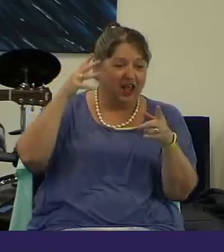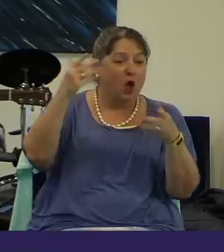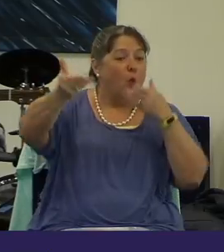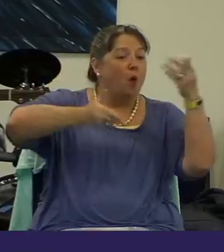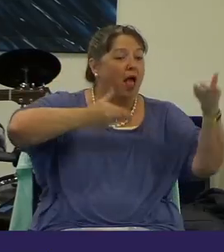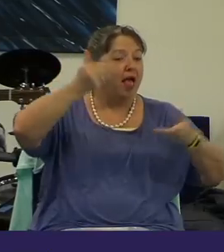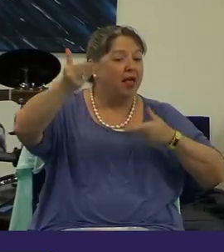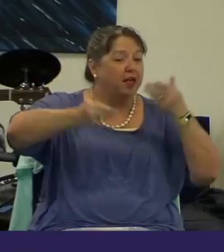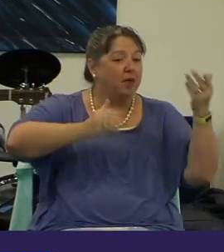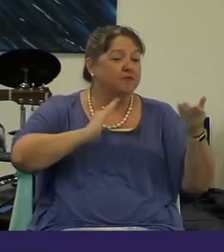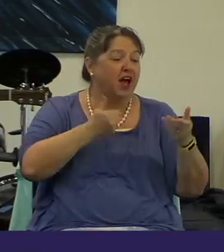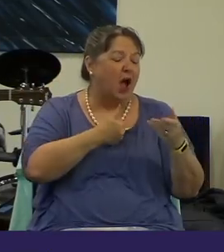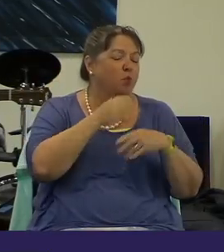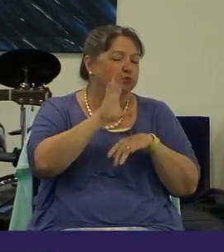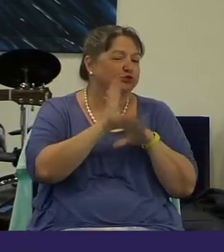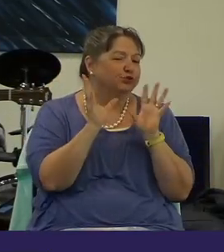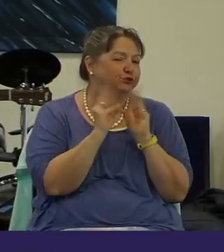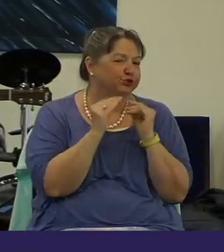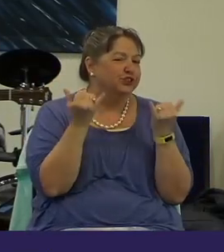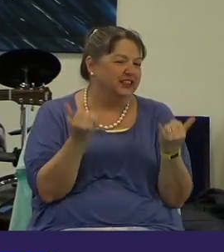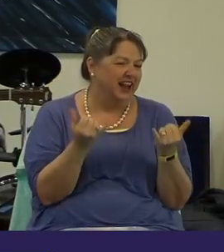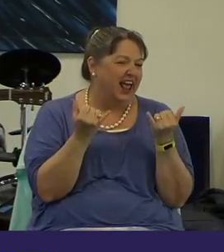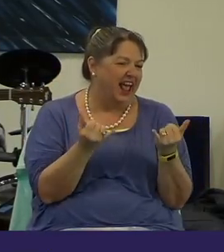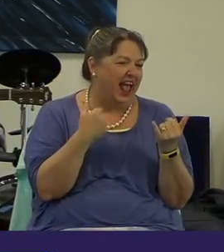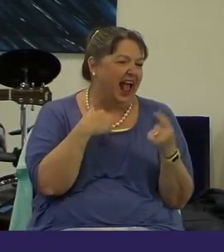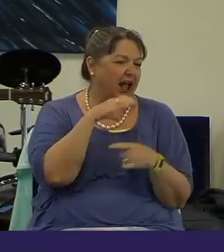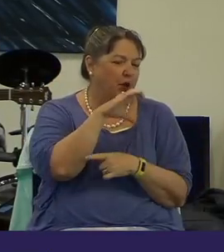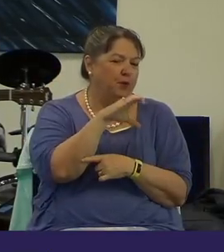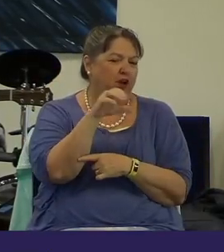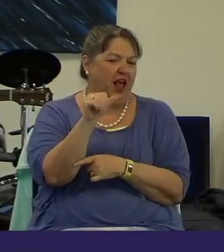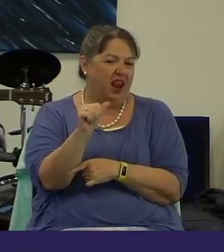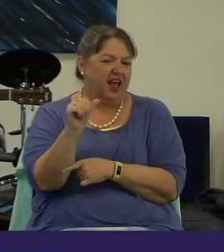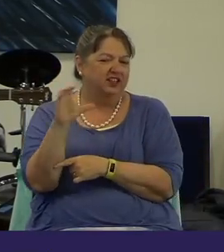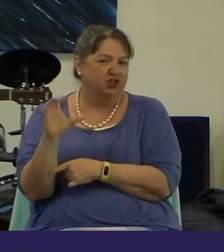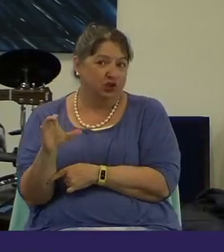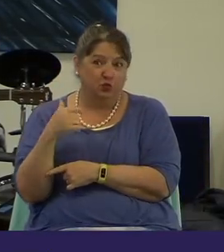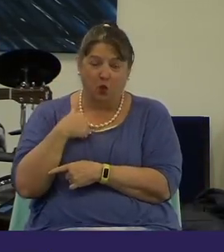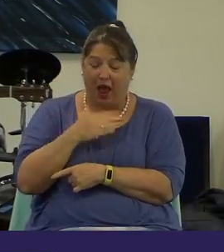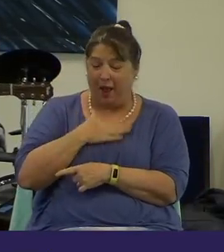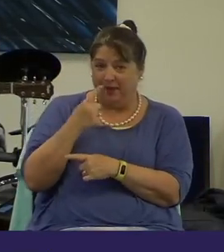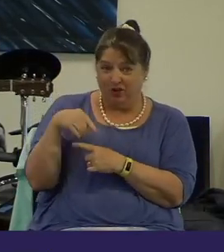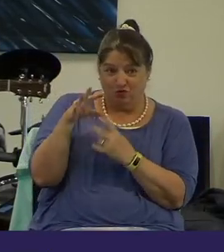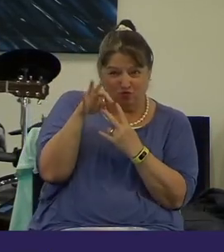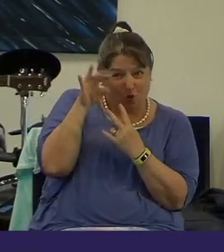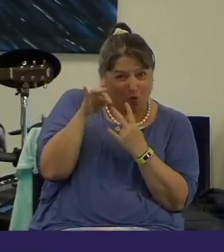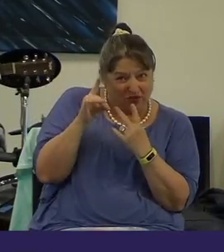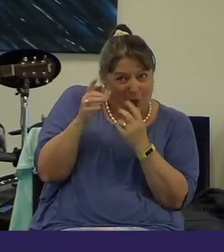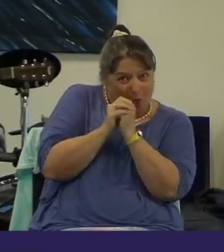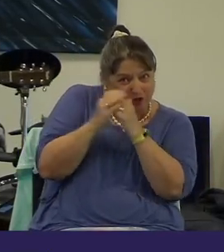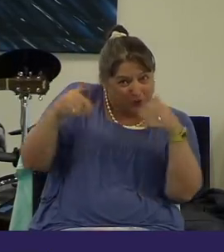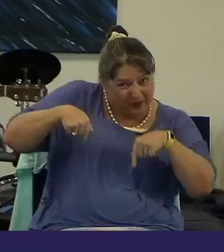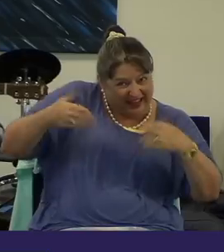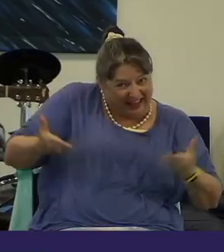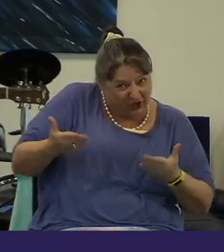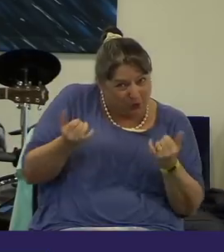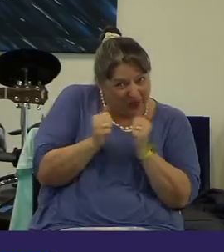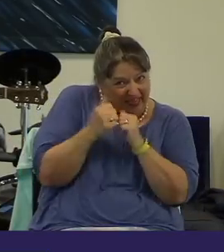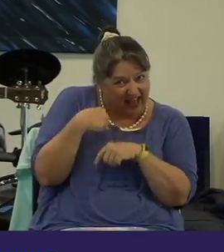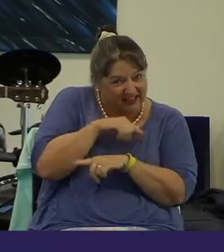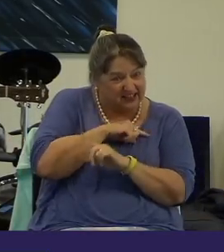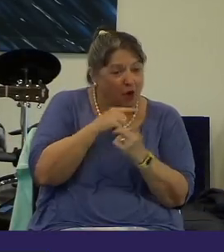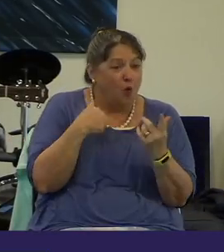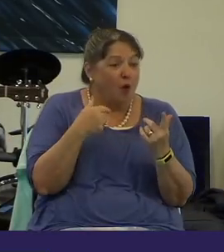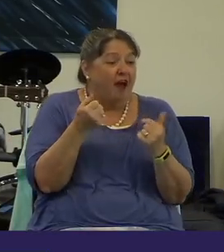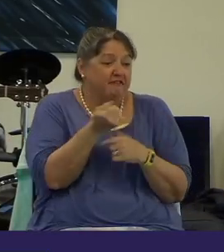you to our service here at Community Alliance Church this morning. We're glad that you chose to worship with us today. We have some announcements